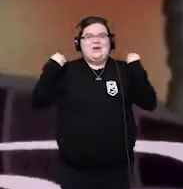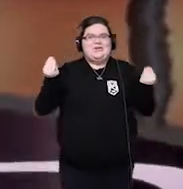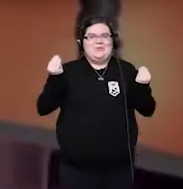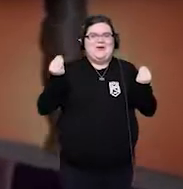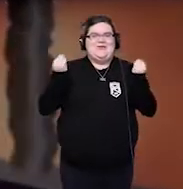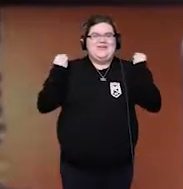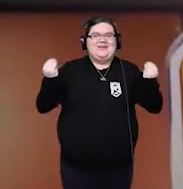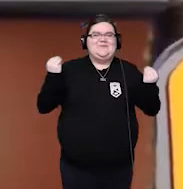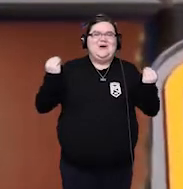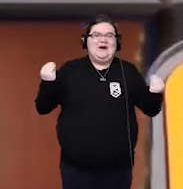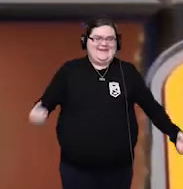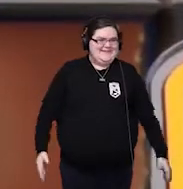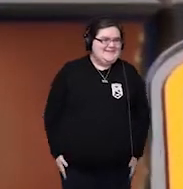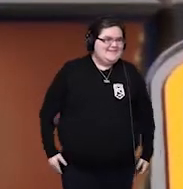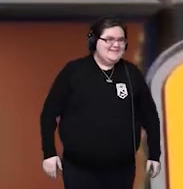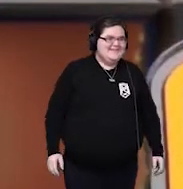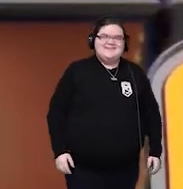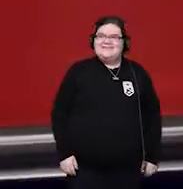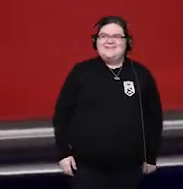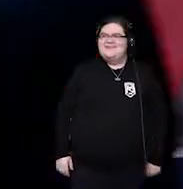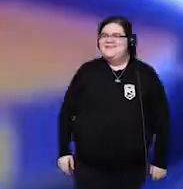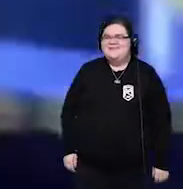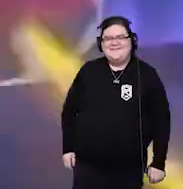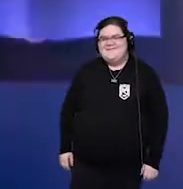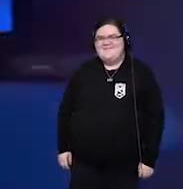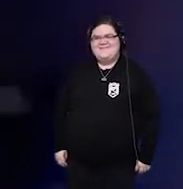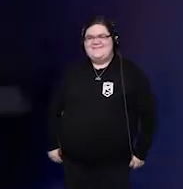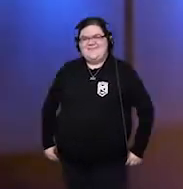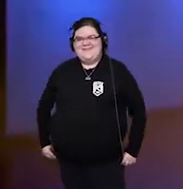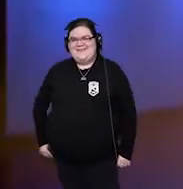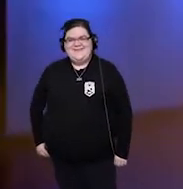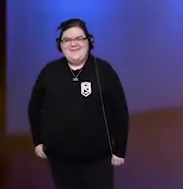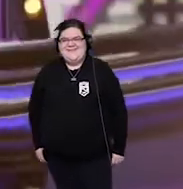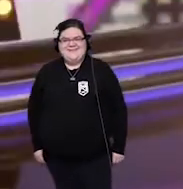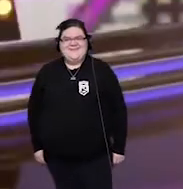it's underwear, like, come on. Miles stinks. Miles reeks. Alright, double points.